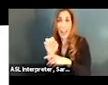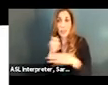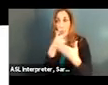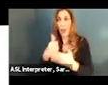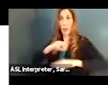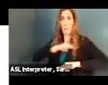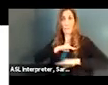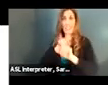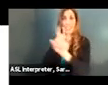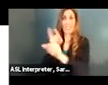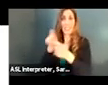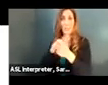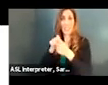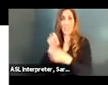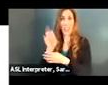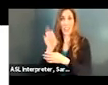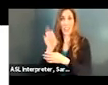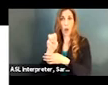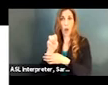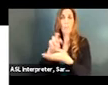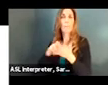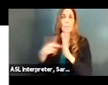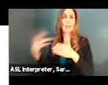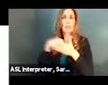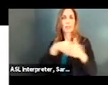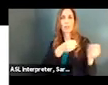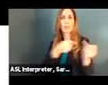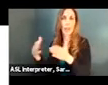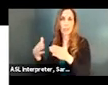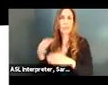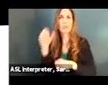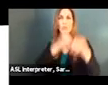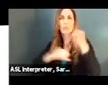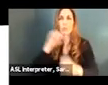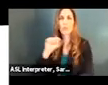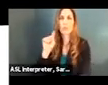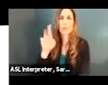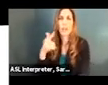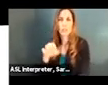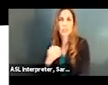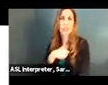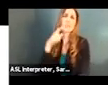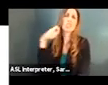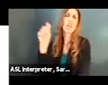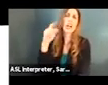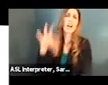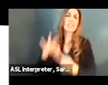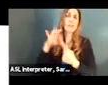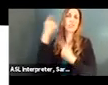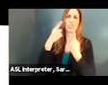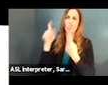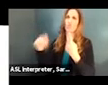you should definitely add it into the strategies. But check it off as a special consideration.